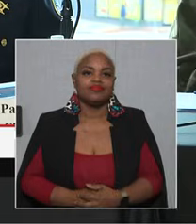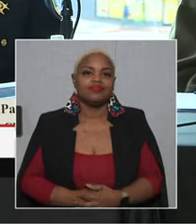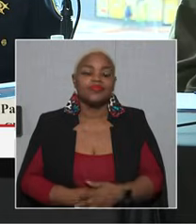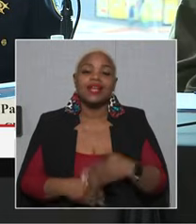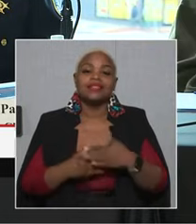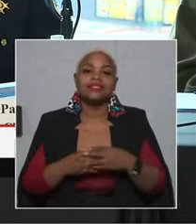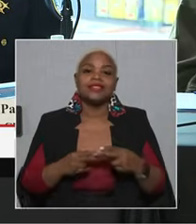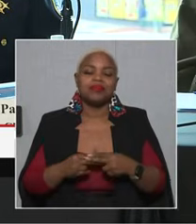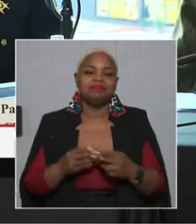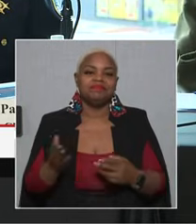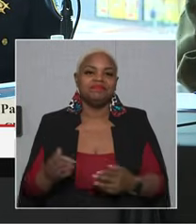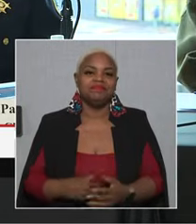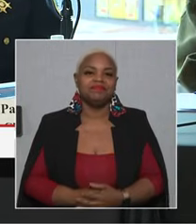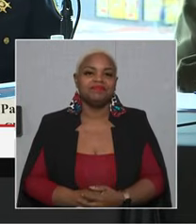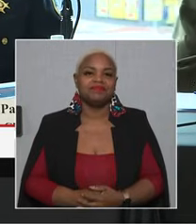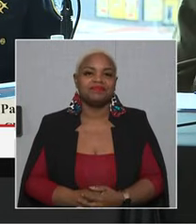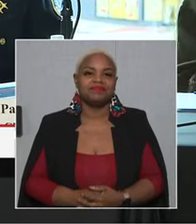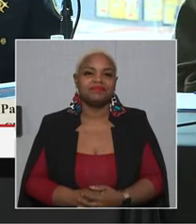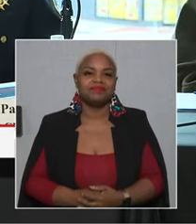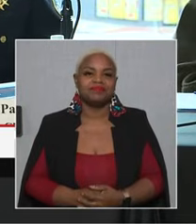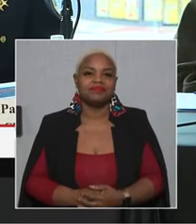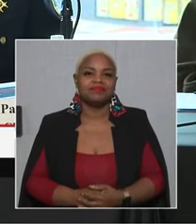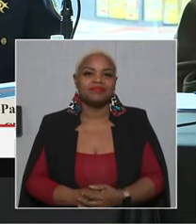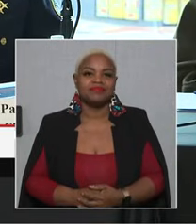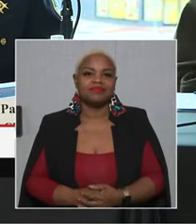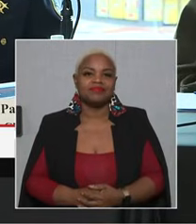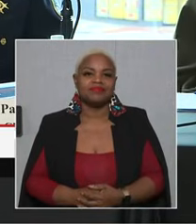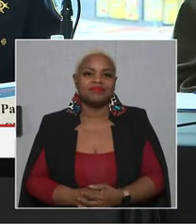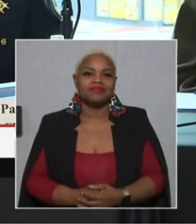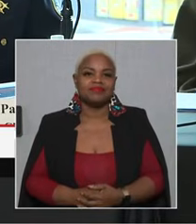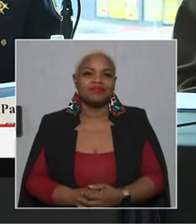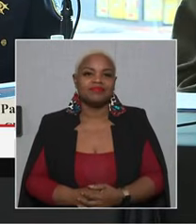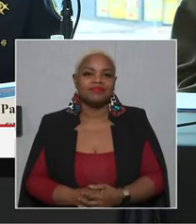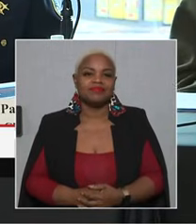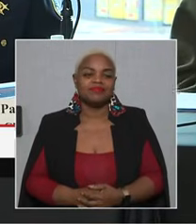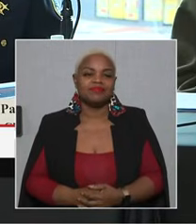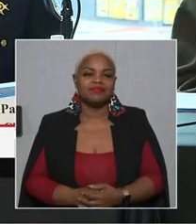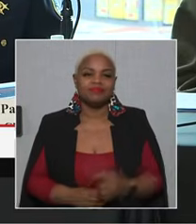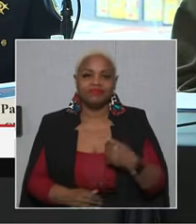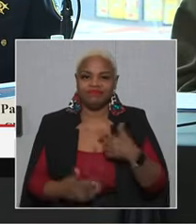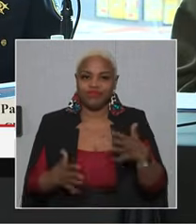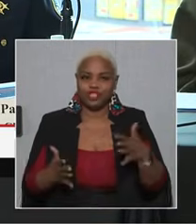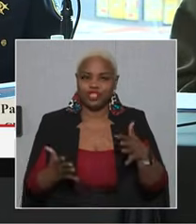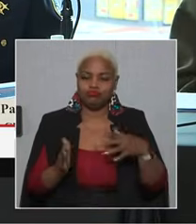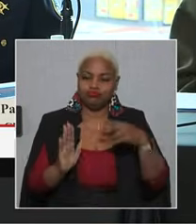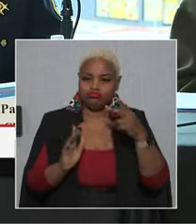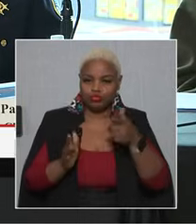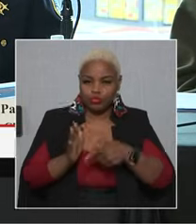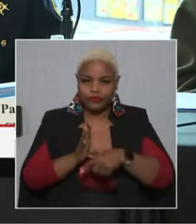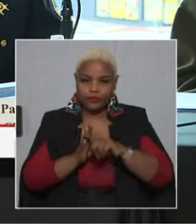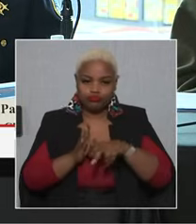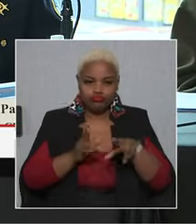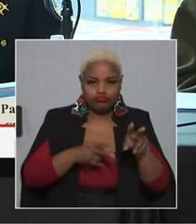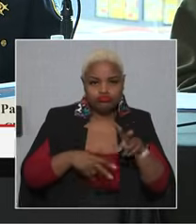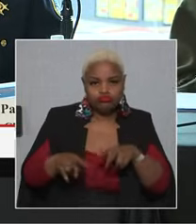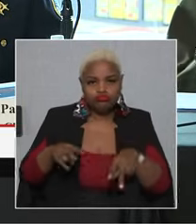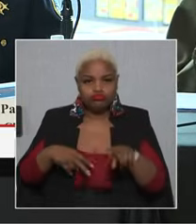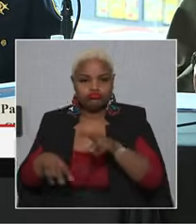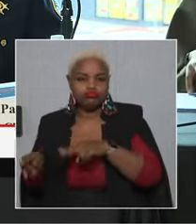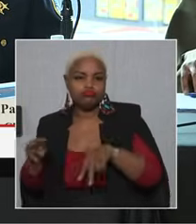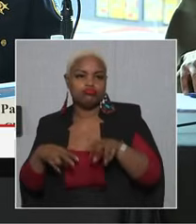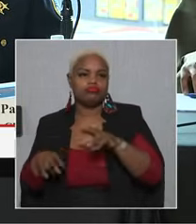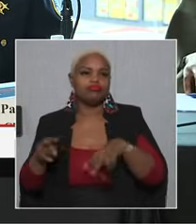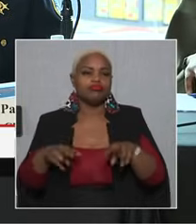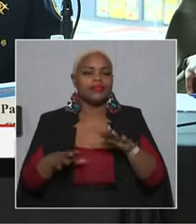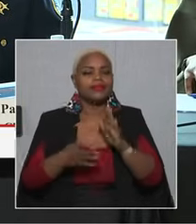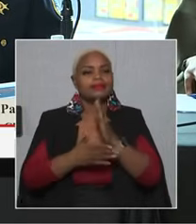I have had the occasion to review some of the incidents that our